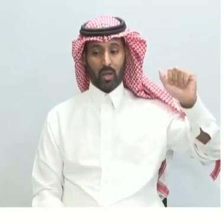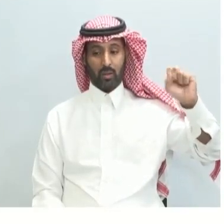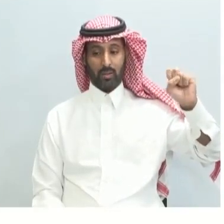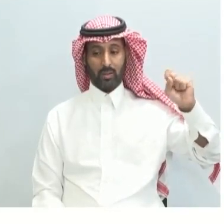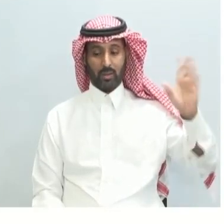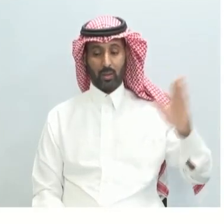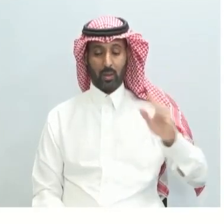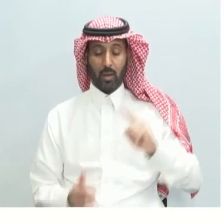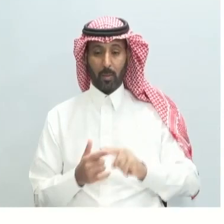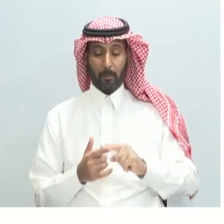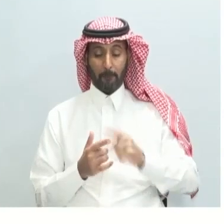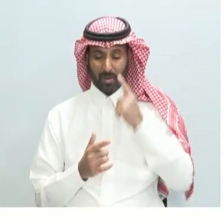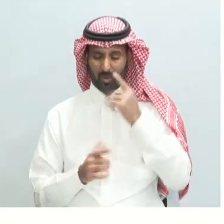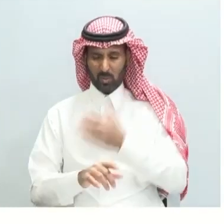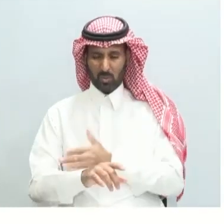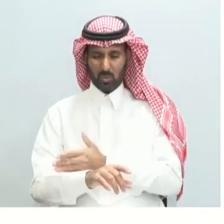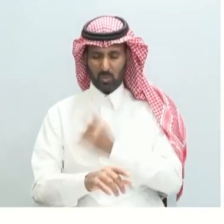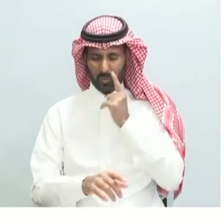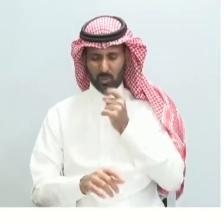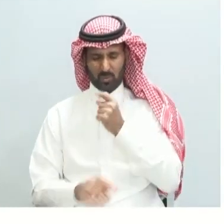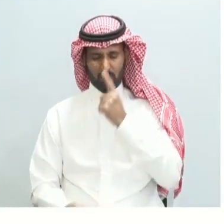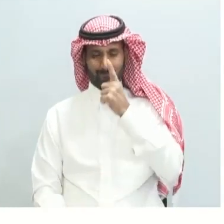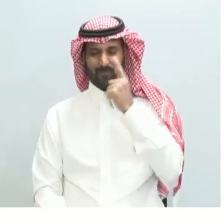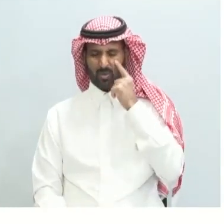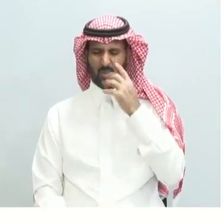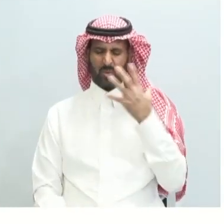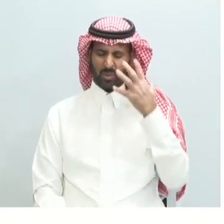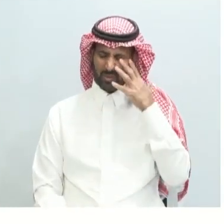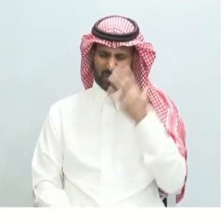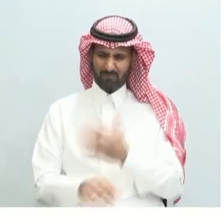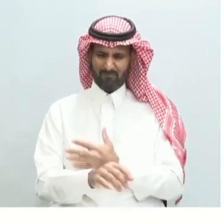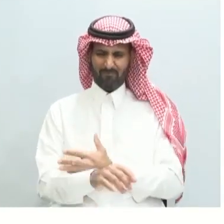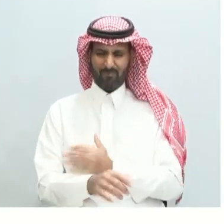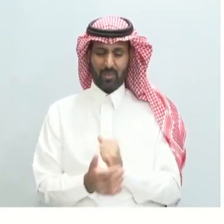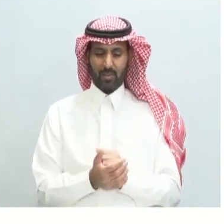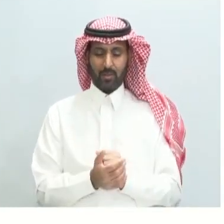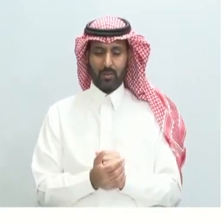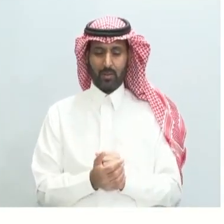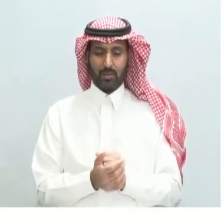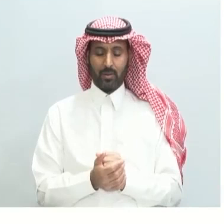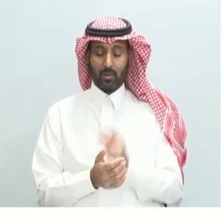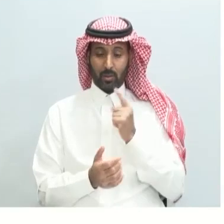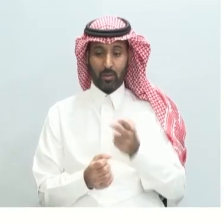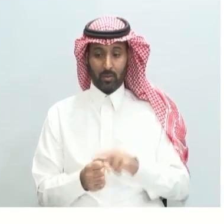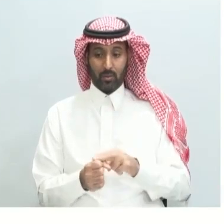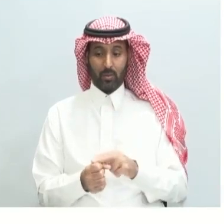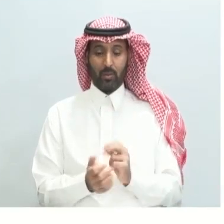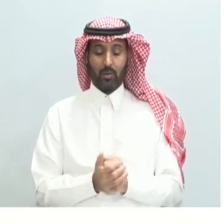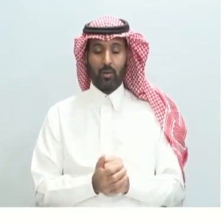you sleepy, grumpy, and tired. One more